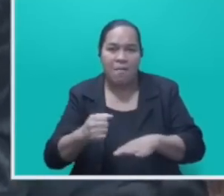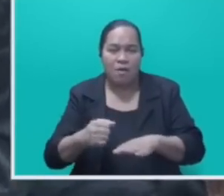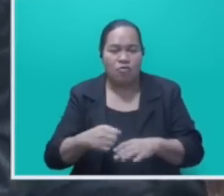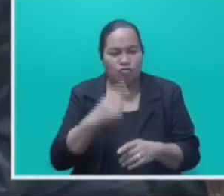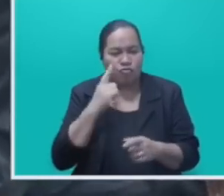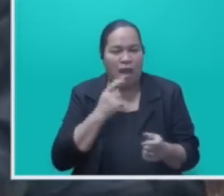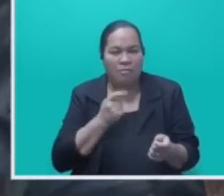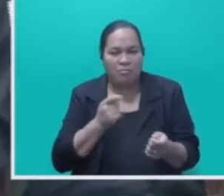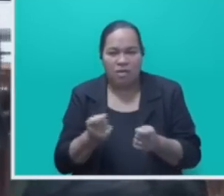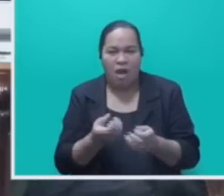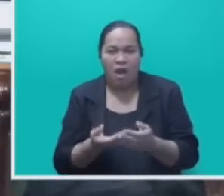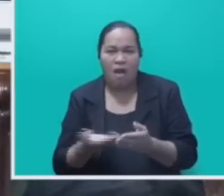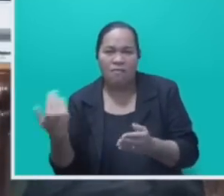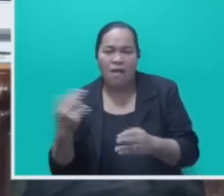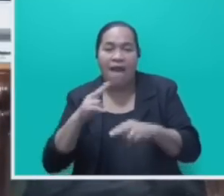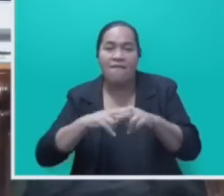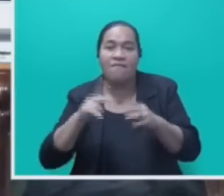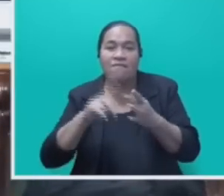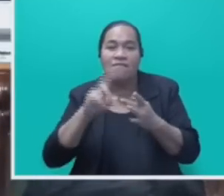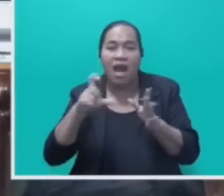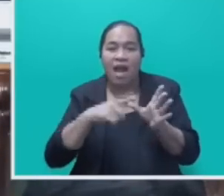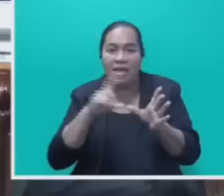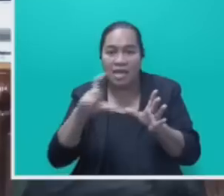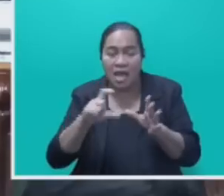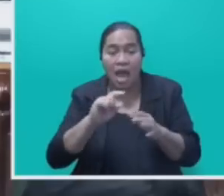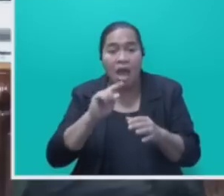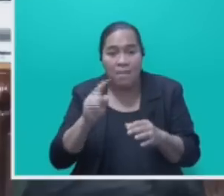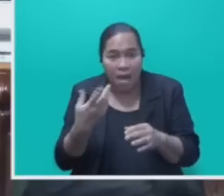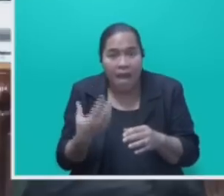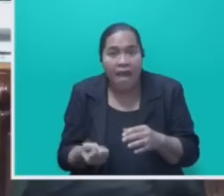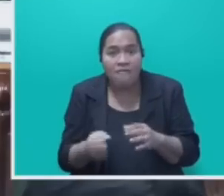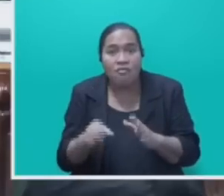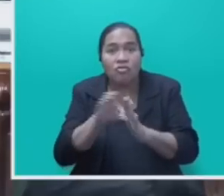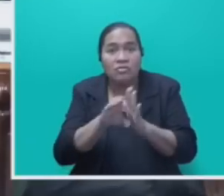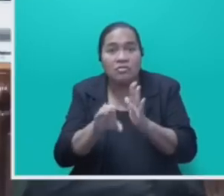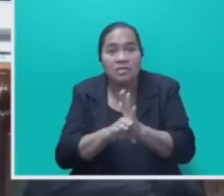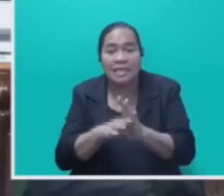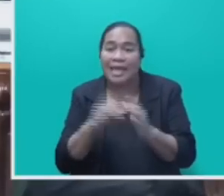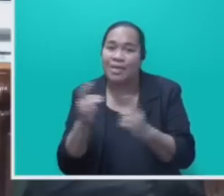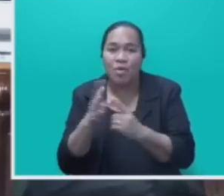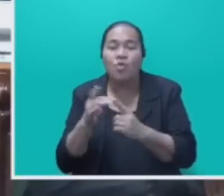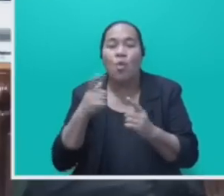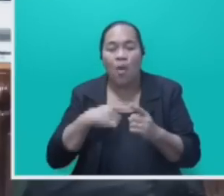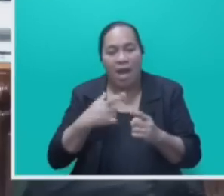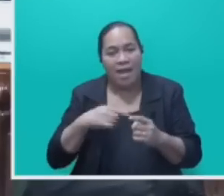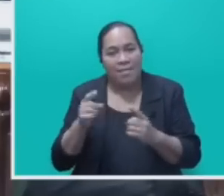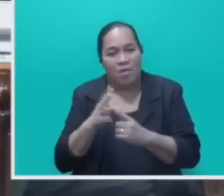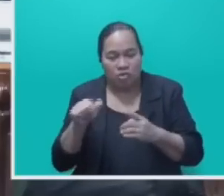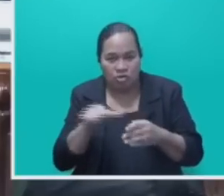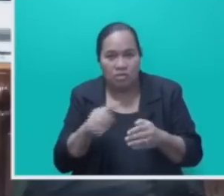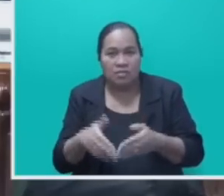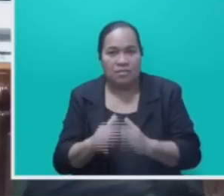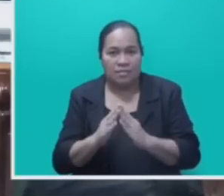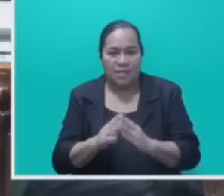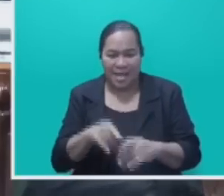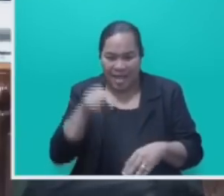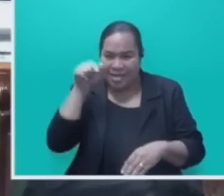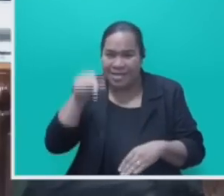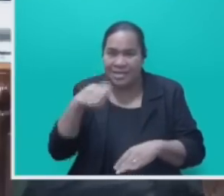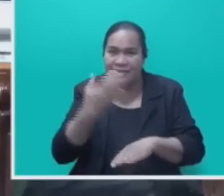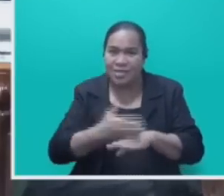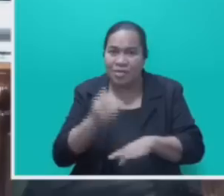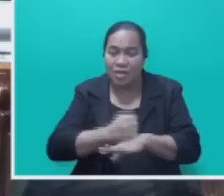dismantle FICAC, even though there is a constitutional necessity for its existence. His government is ignoring the